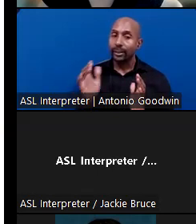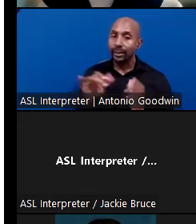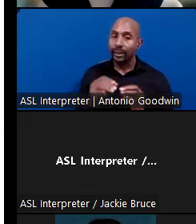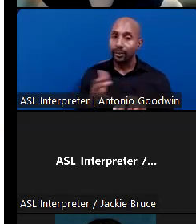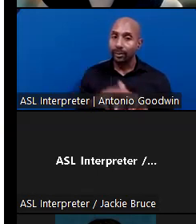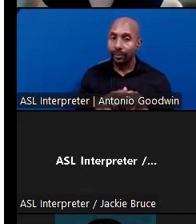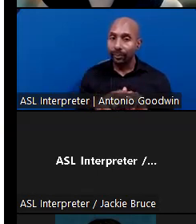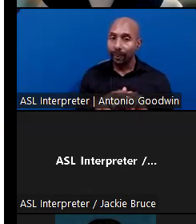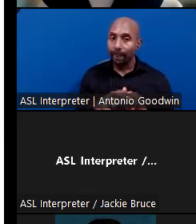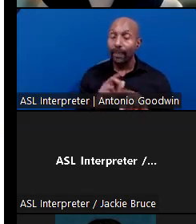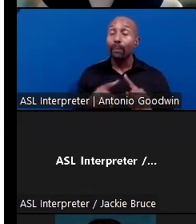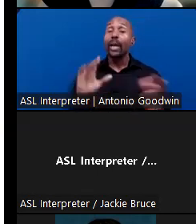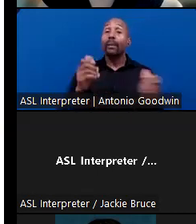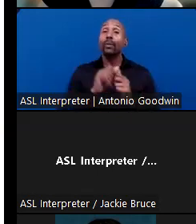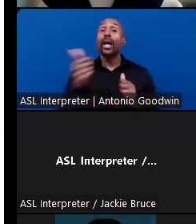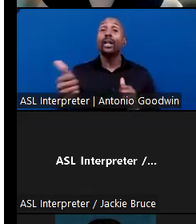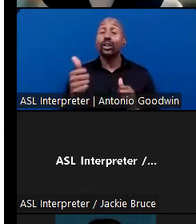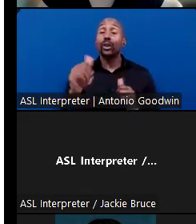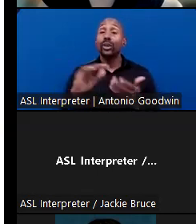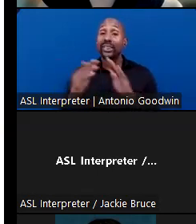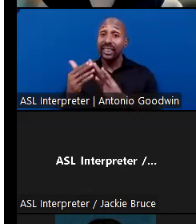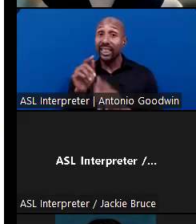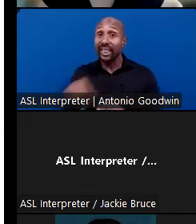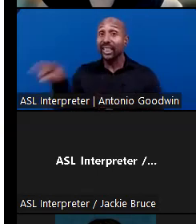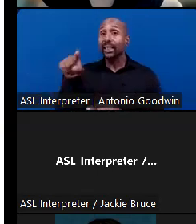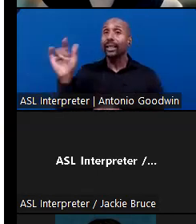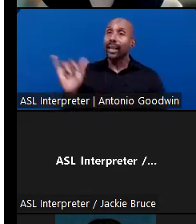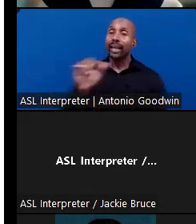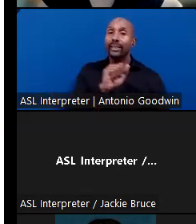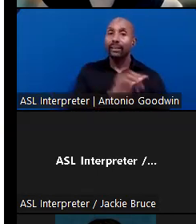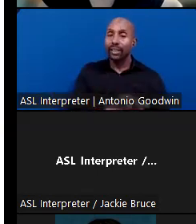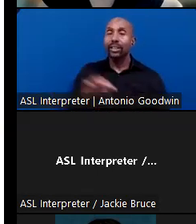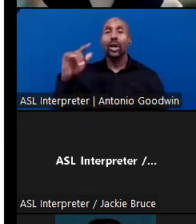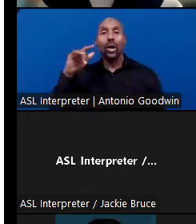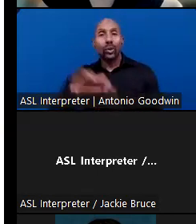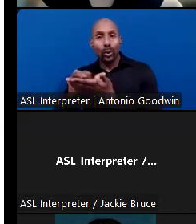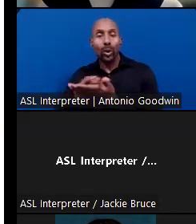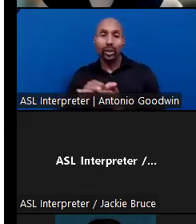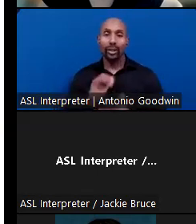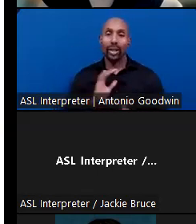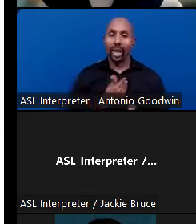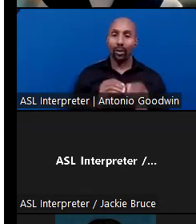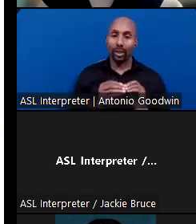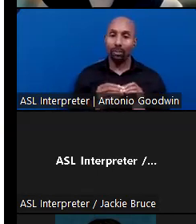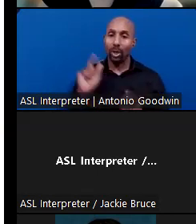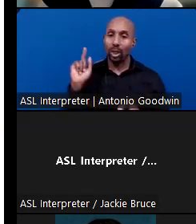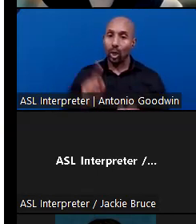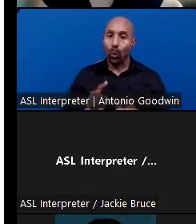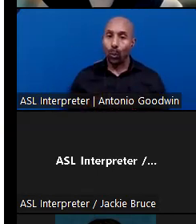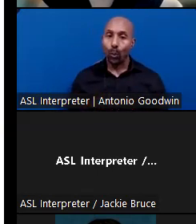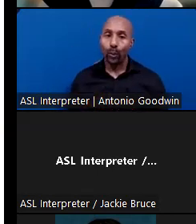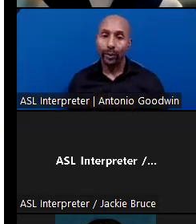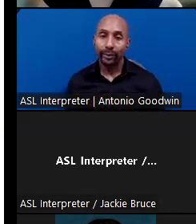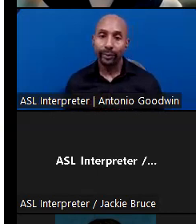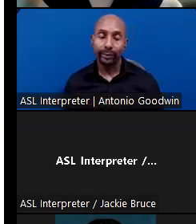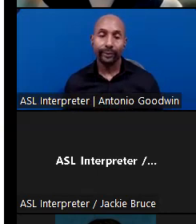actually pretty low, especially compared to like New York and San Francisco. So